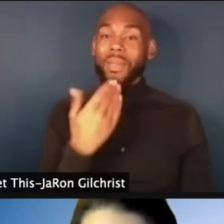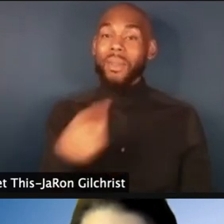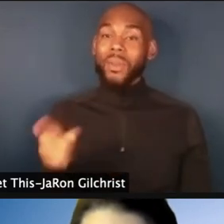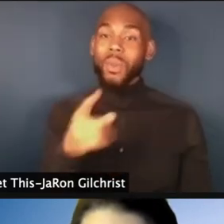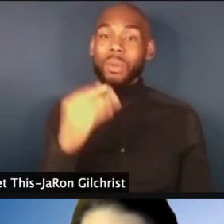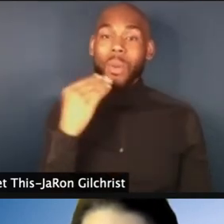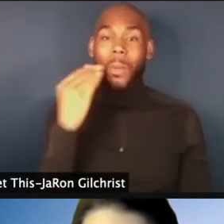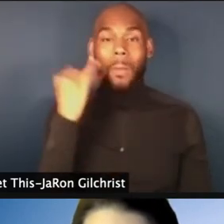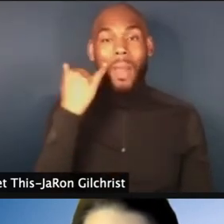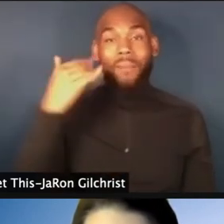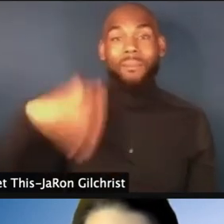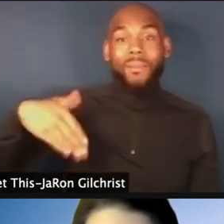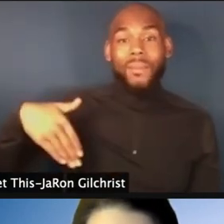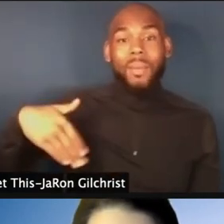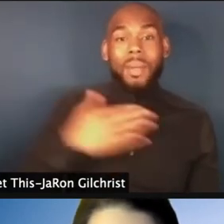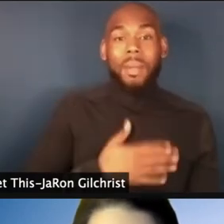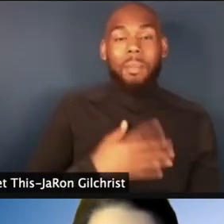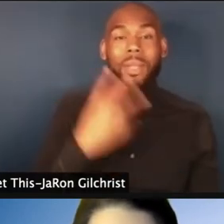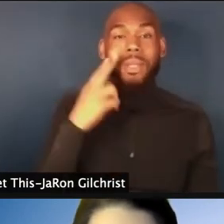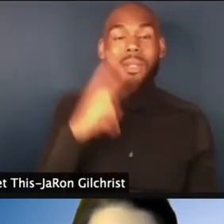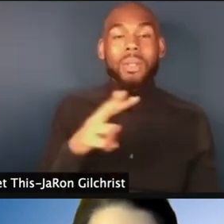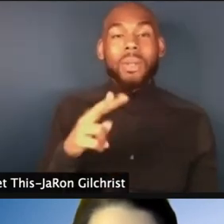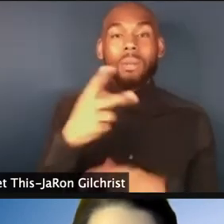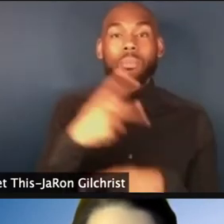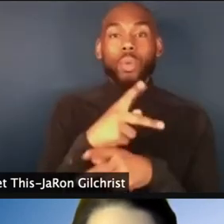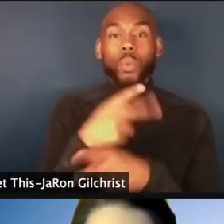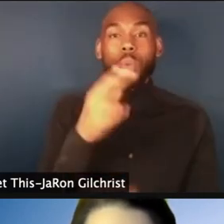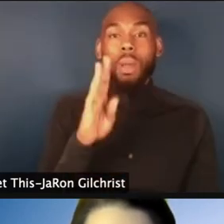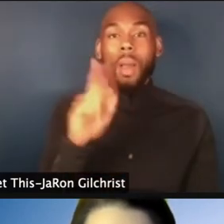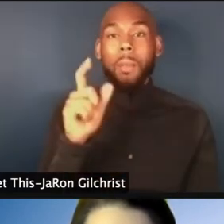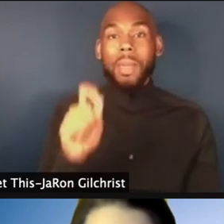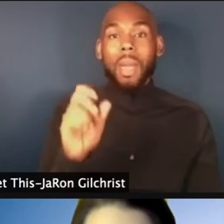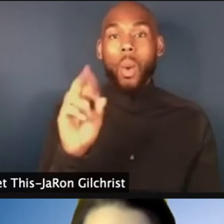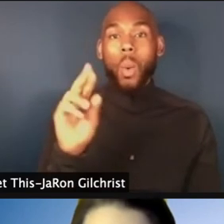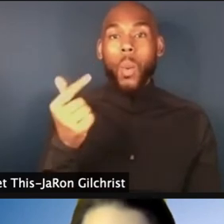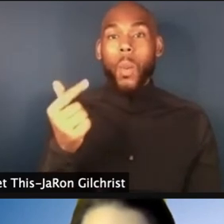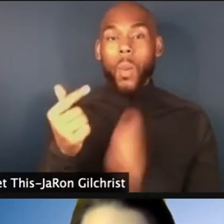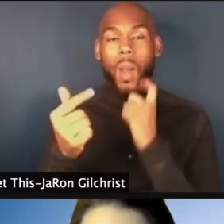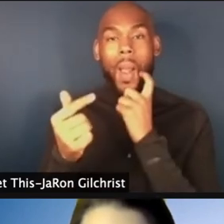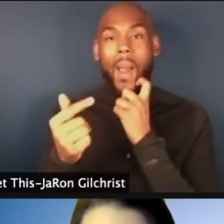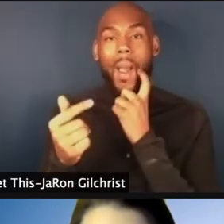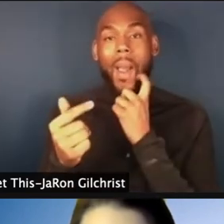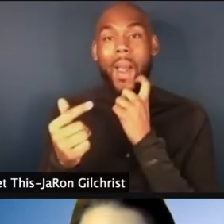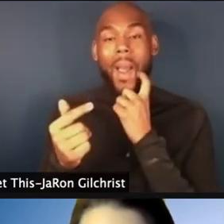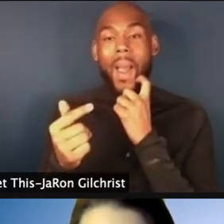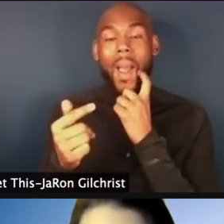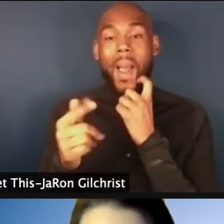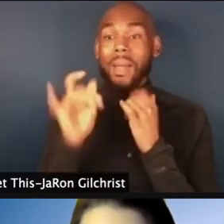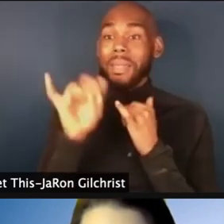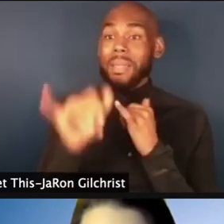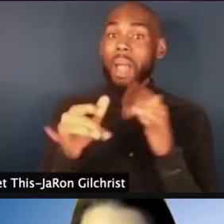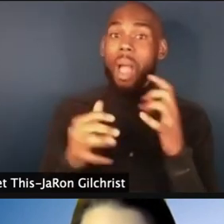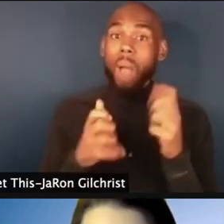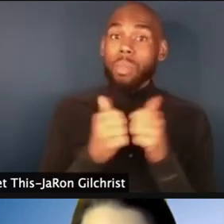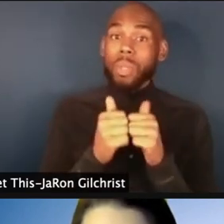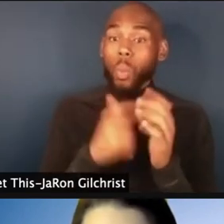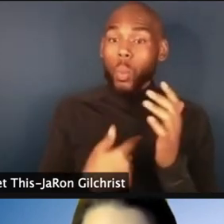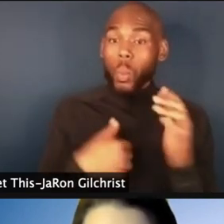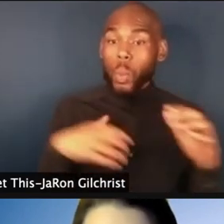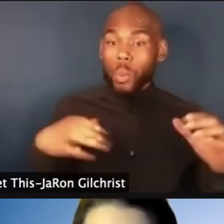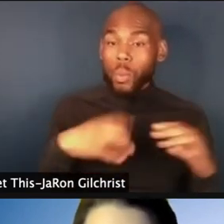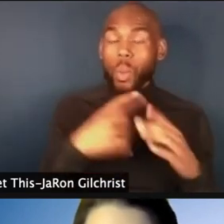already, please check out producerhub.org, subscribe, stay up to date, not only on what we're doing, but what on Groundwater is doing, because they